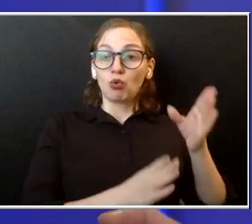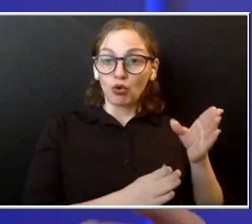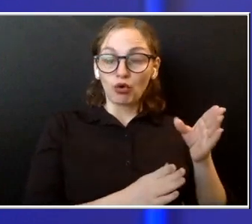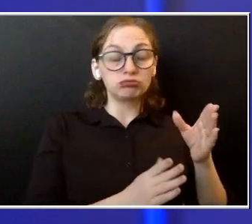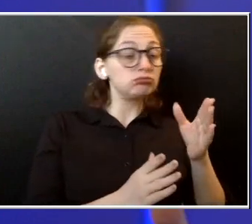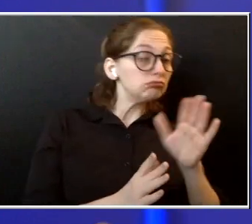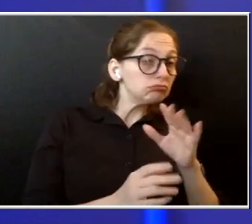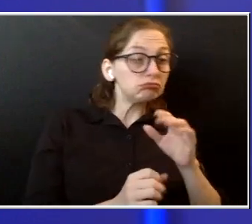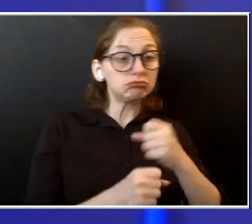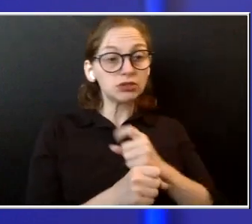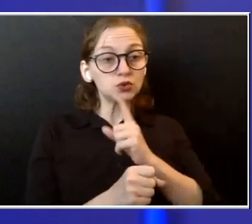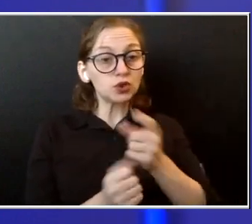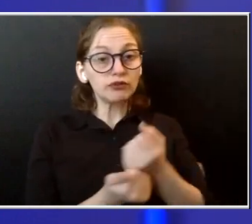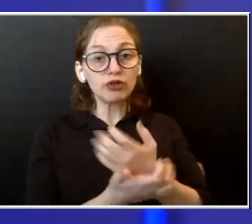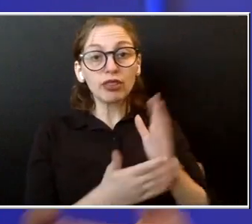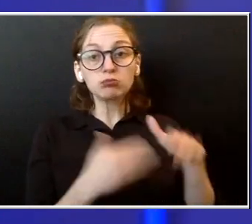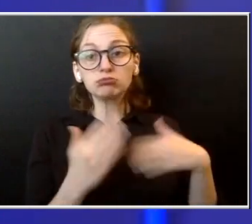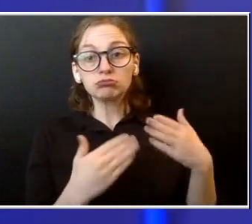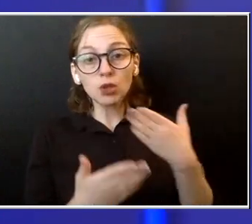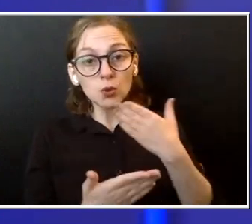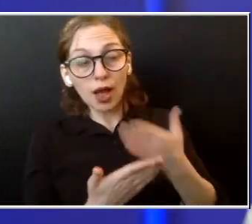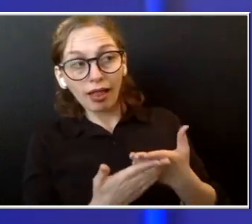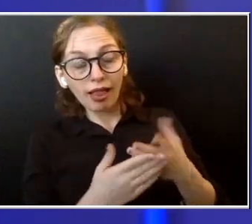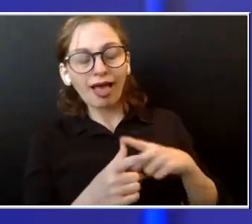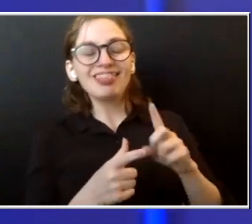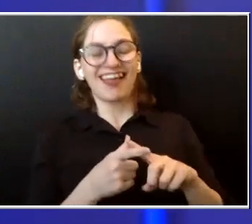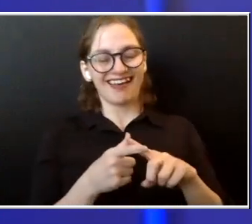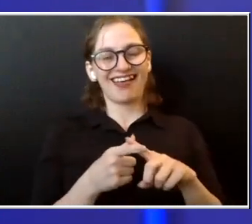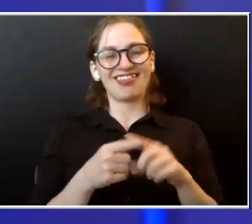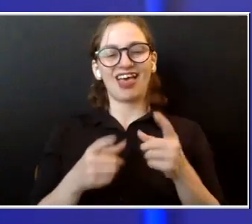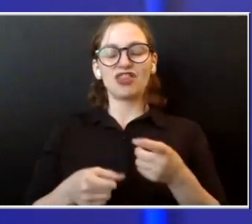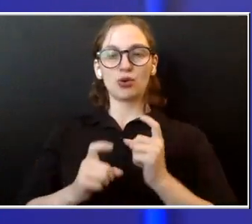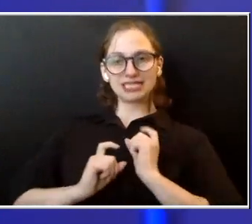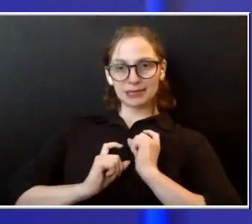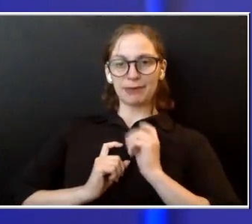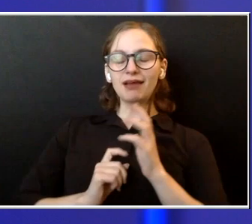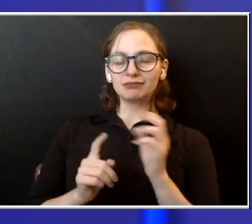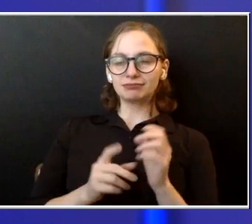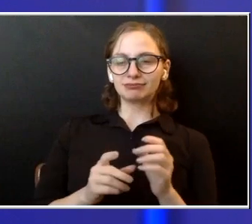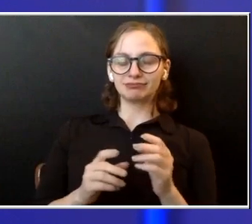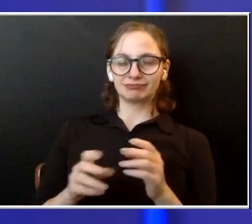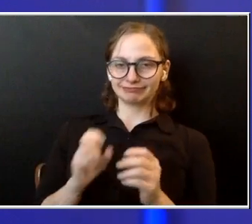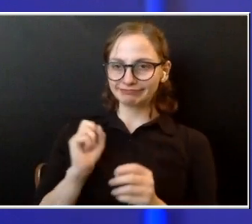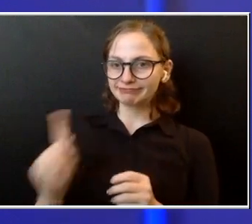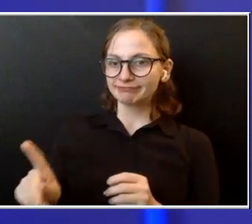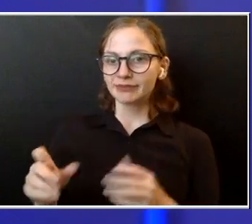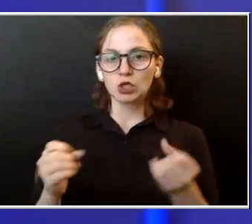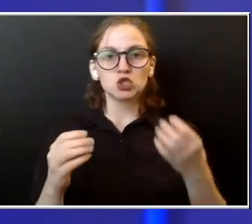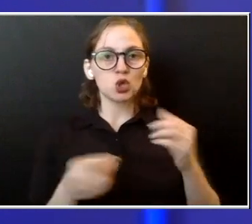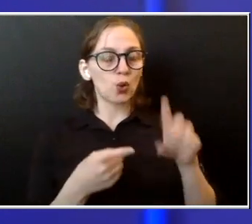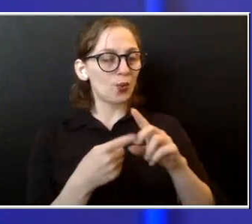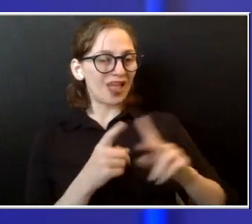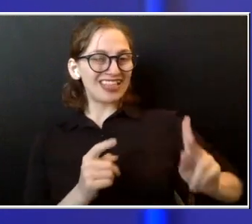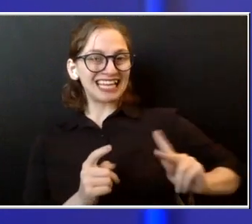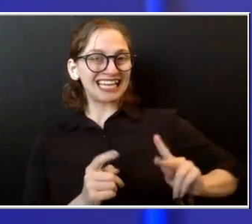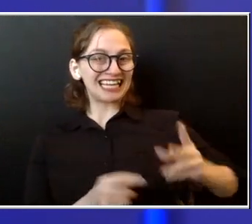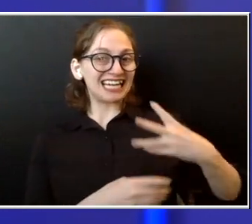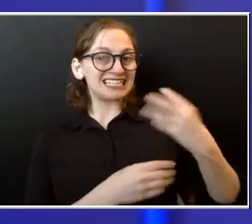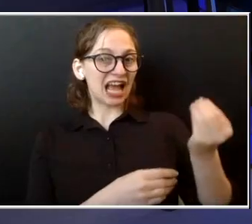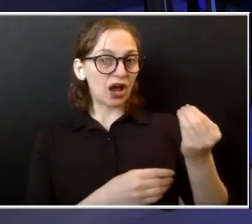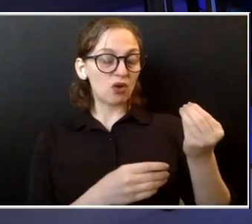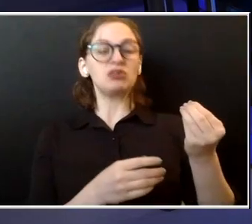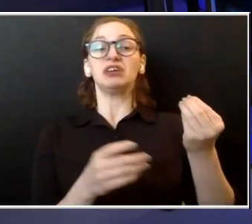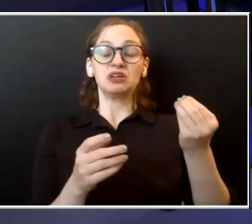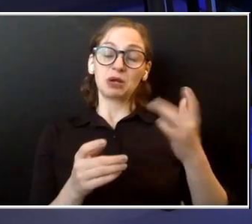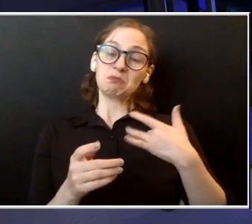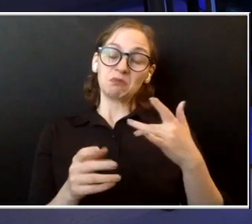recipient back. So when the kidney's ready to come out, we're already ready to sew it in. So the kidney's only cold for usually about 30 minutes. All right, that's